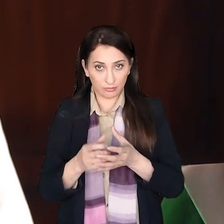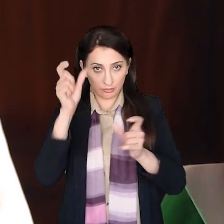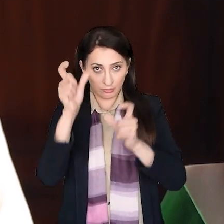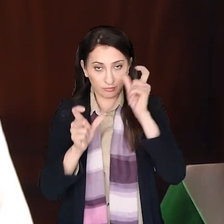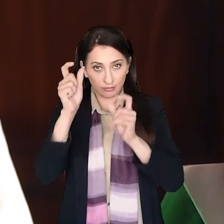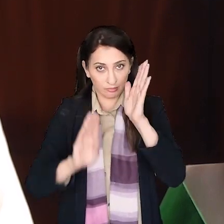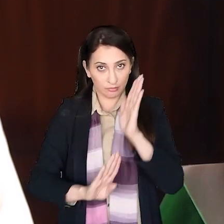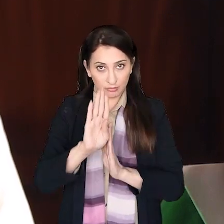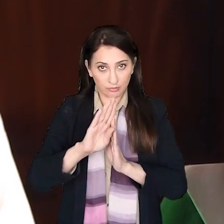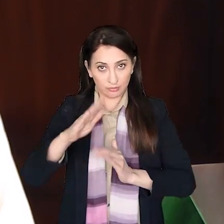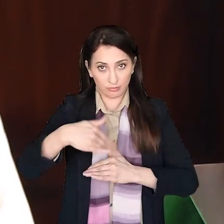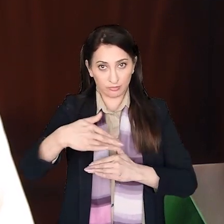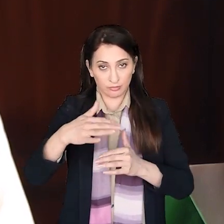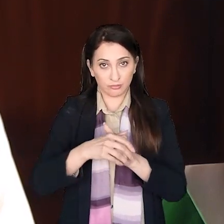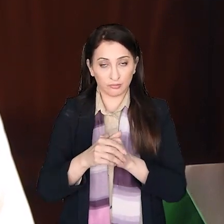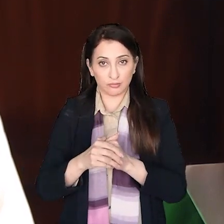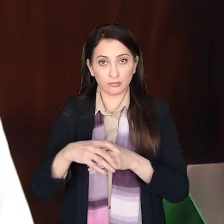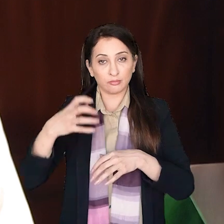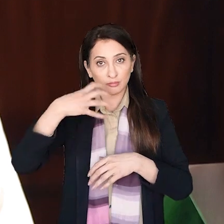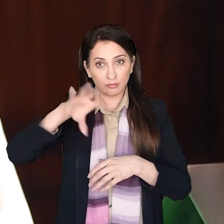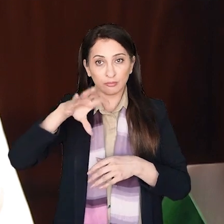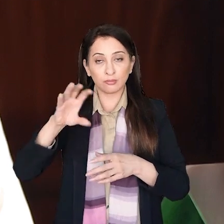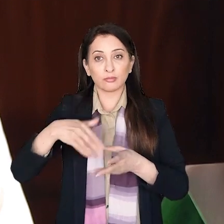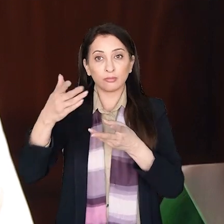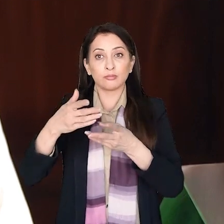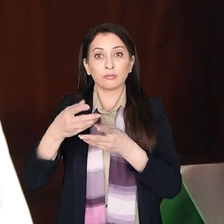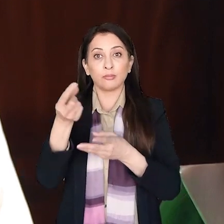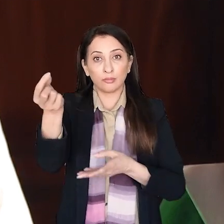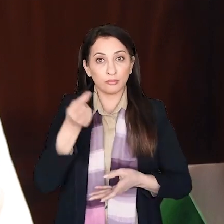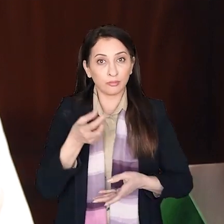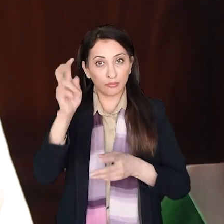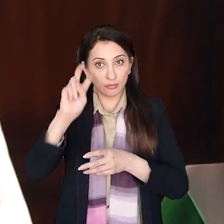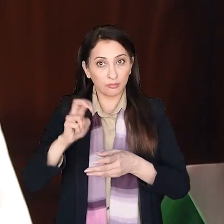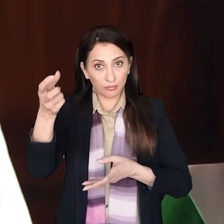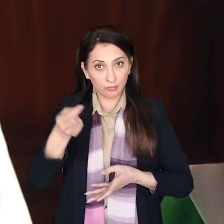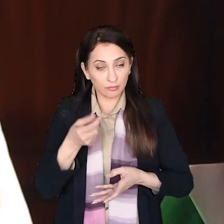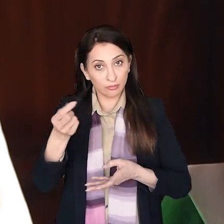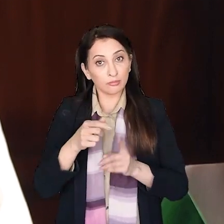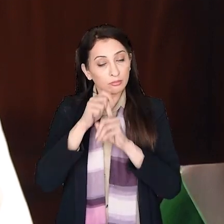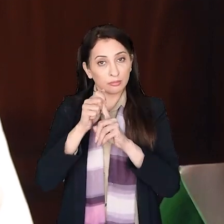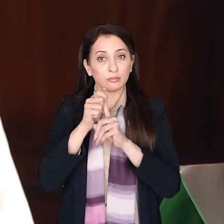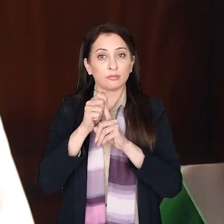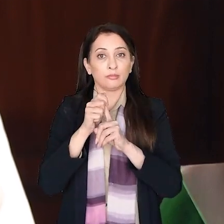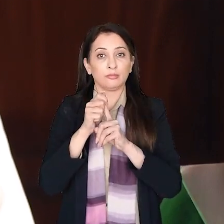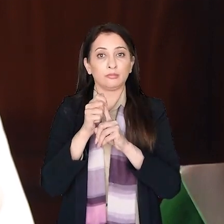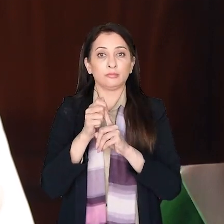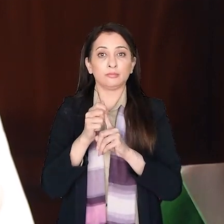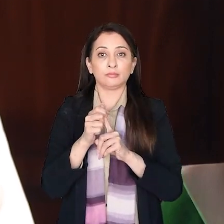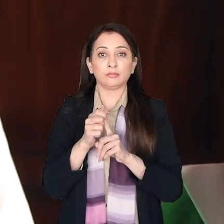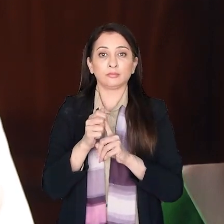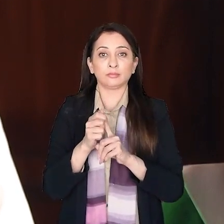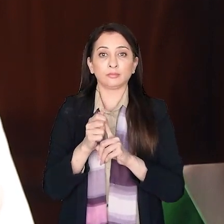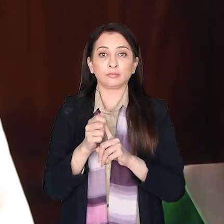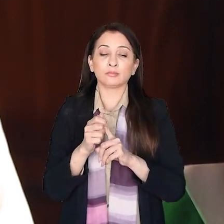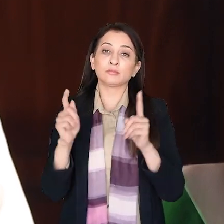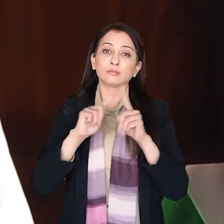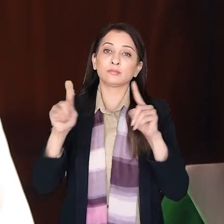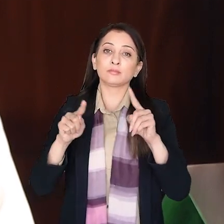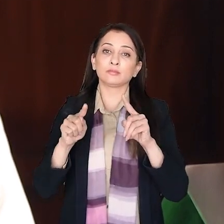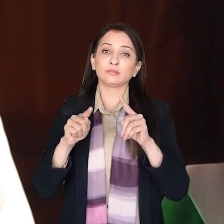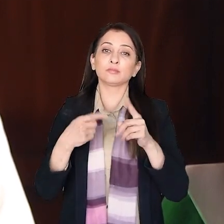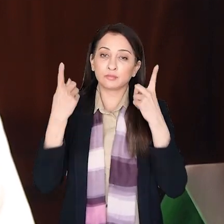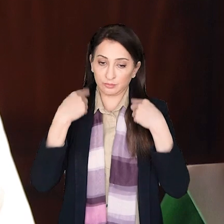human development forward. If you need to go abroad to send remittances back, do so. But